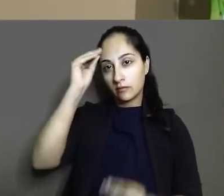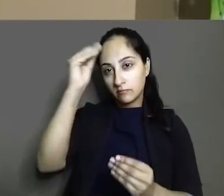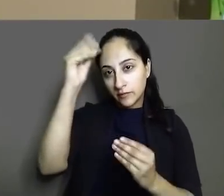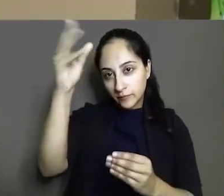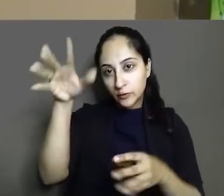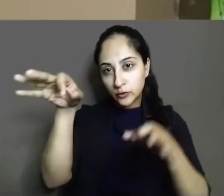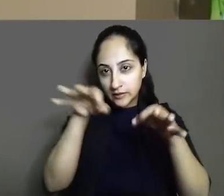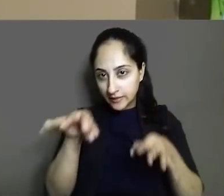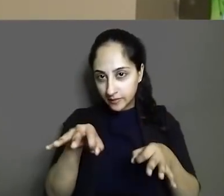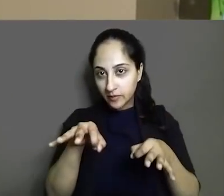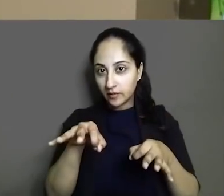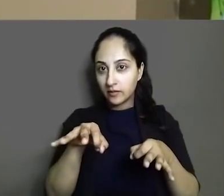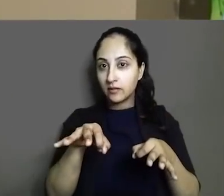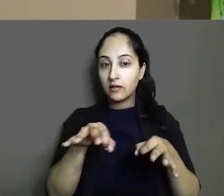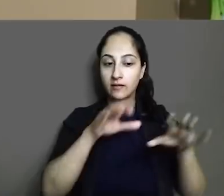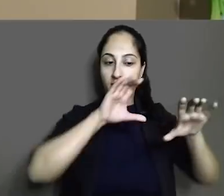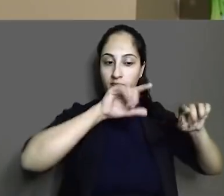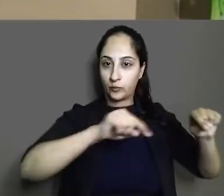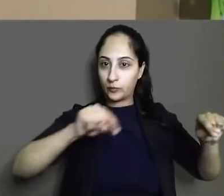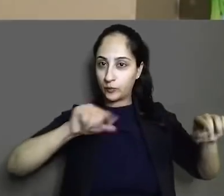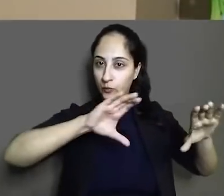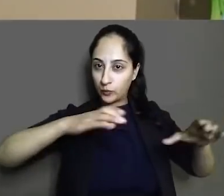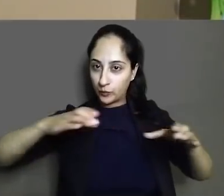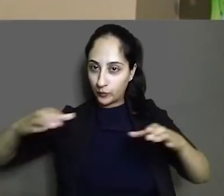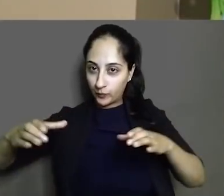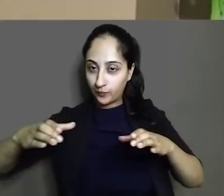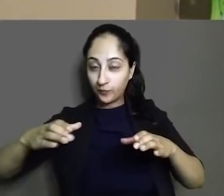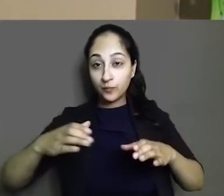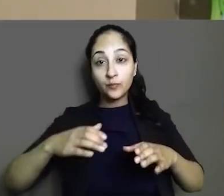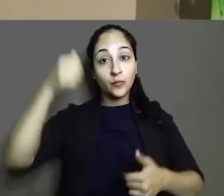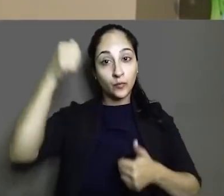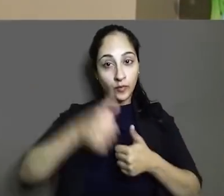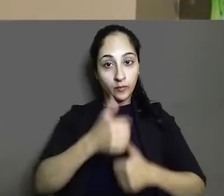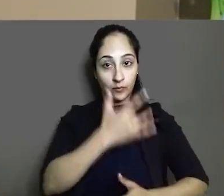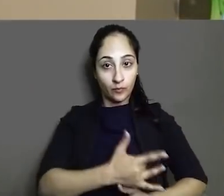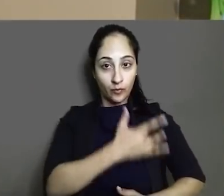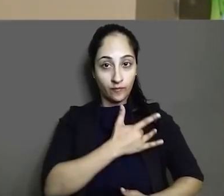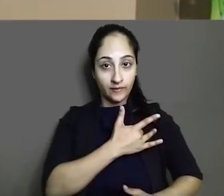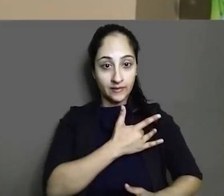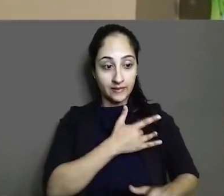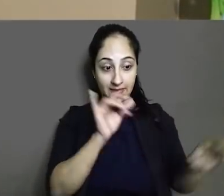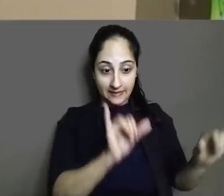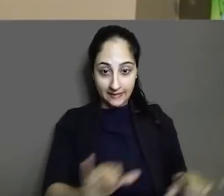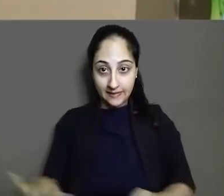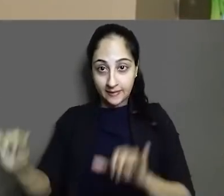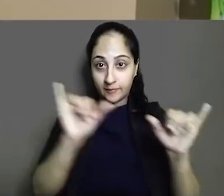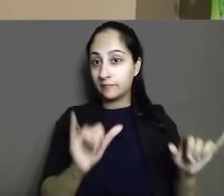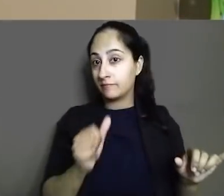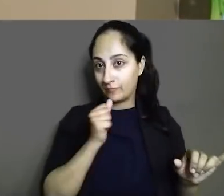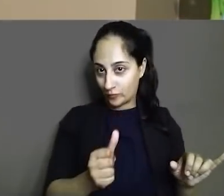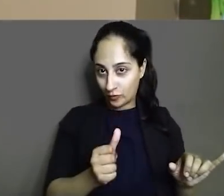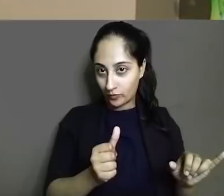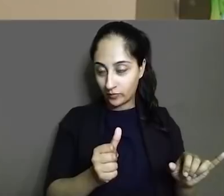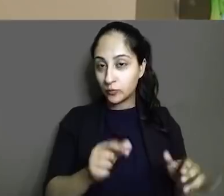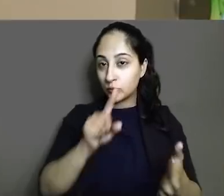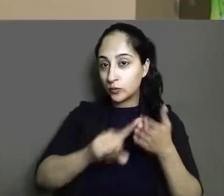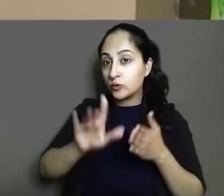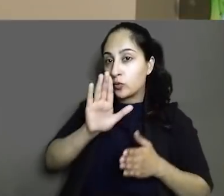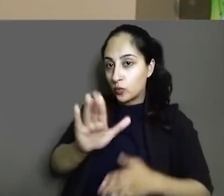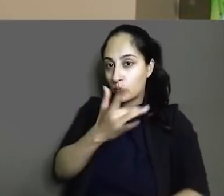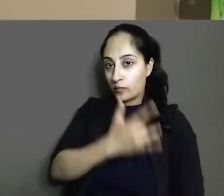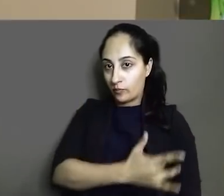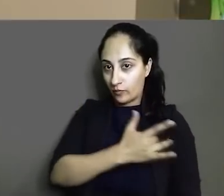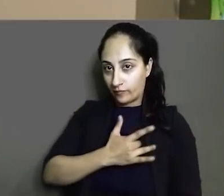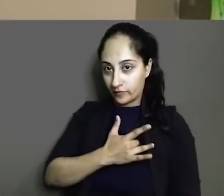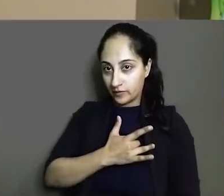That information will be updated on a regular basis. So I would suggest that you keep looking at that website on a weekly basis,